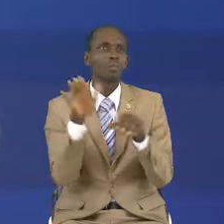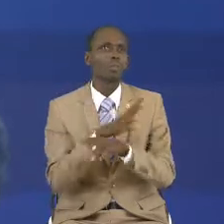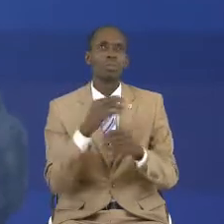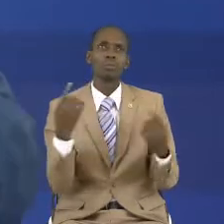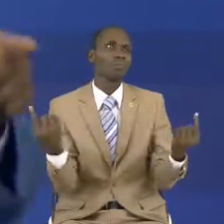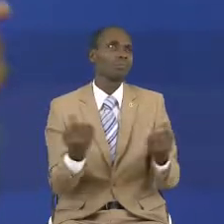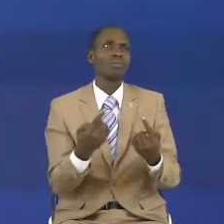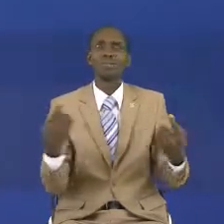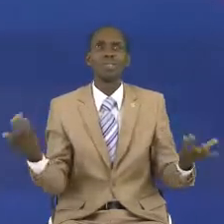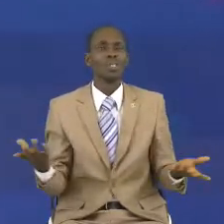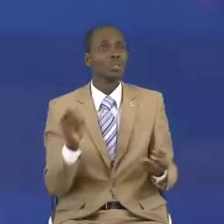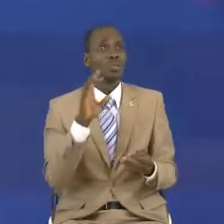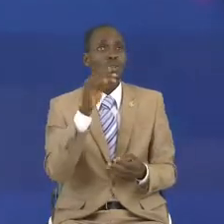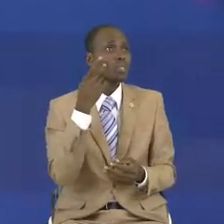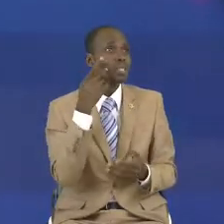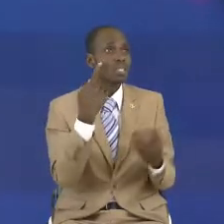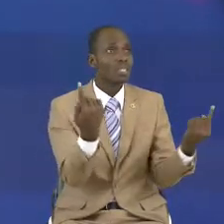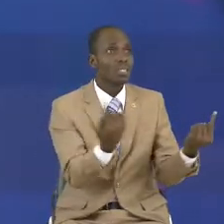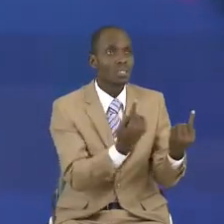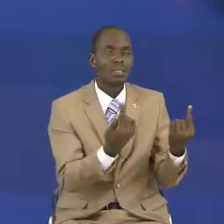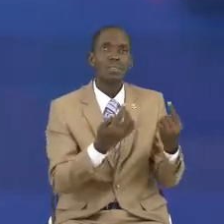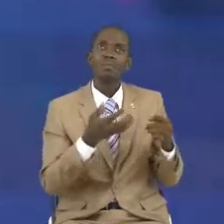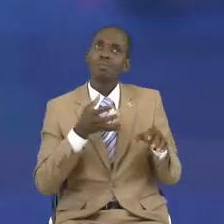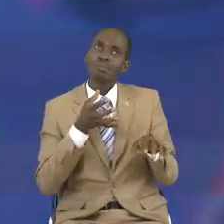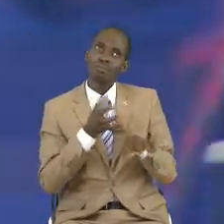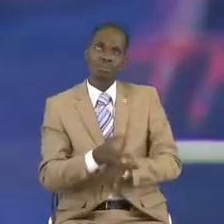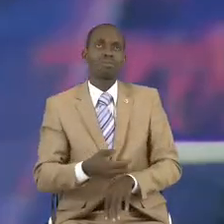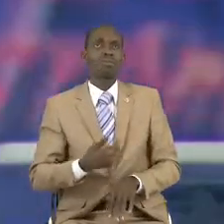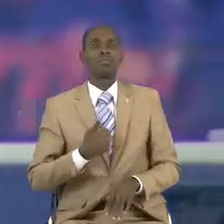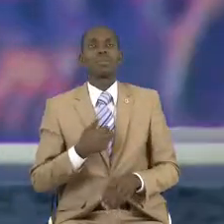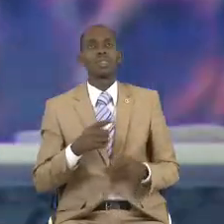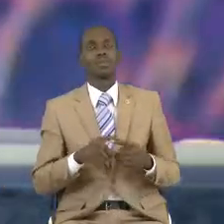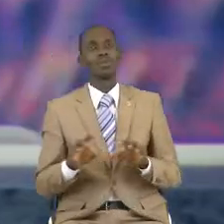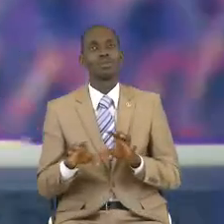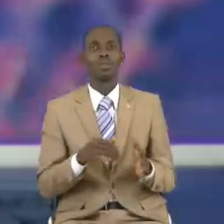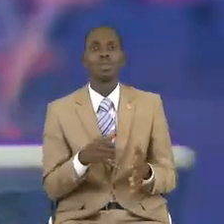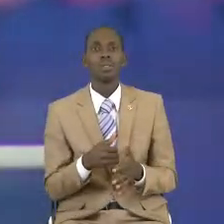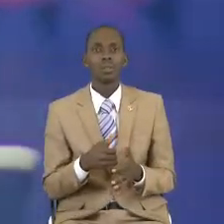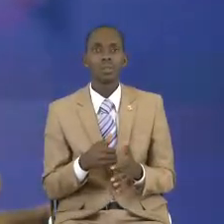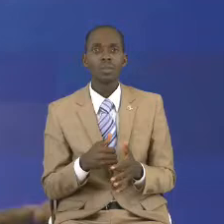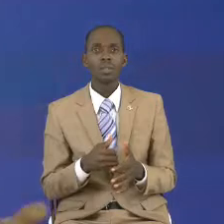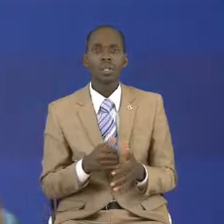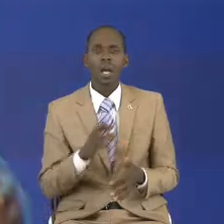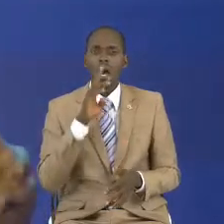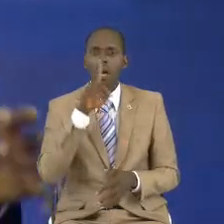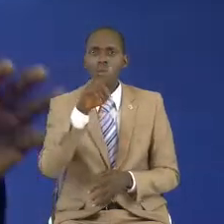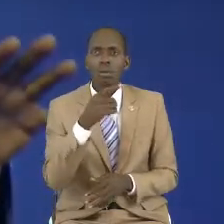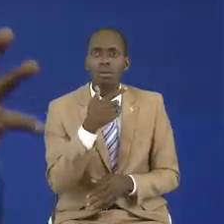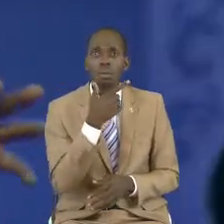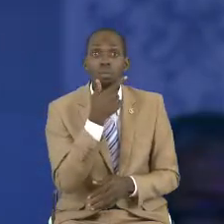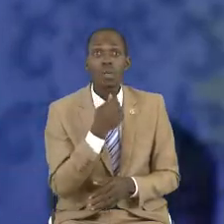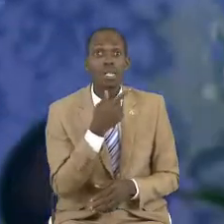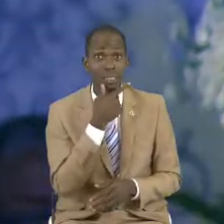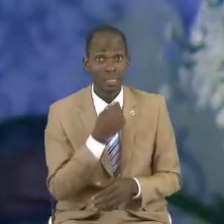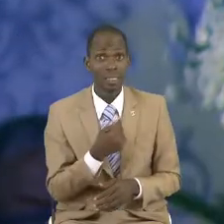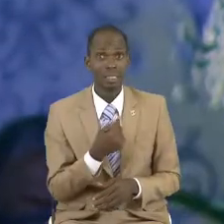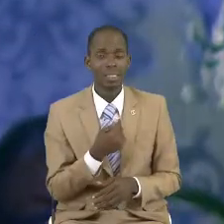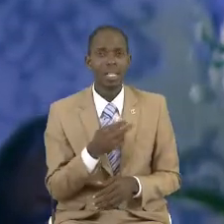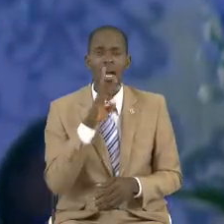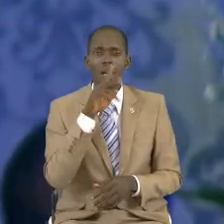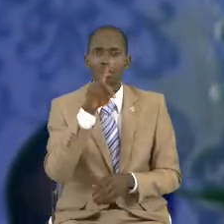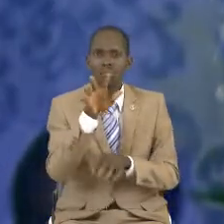corruption made me do it are you pretending are you hypocritical